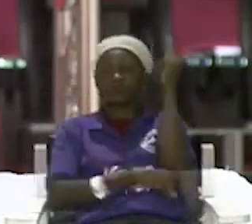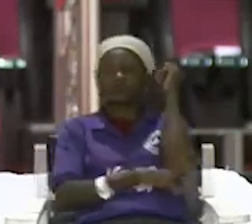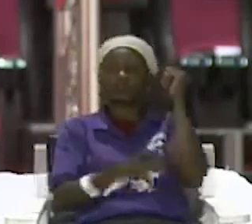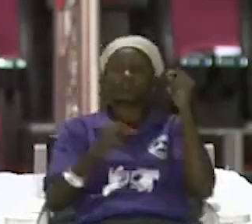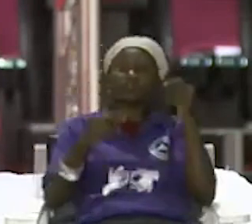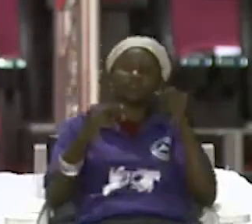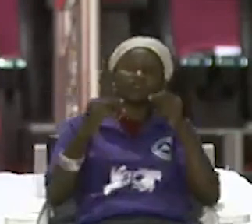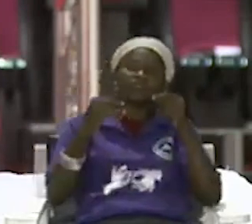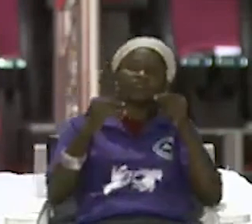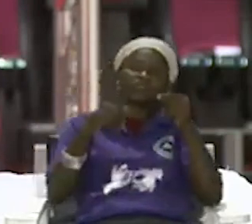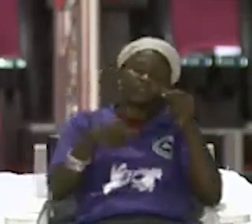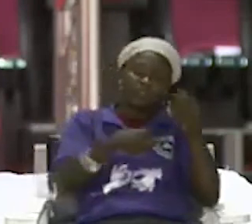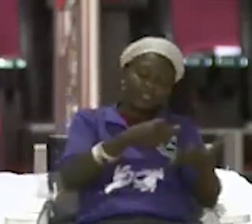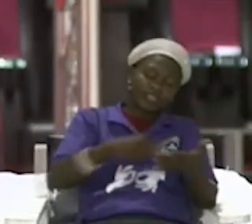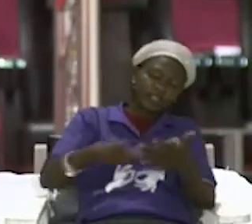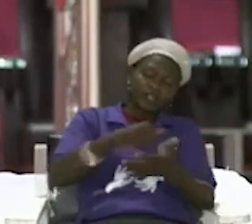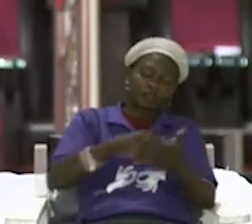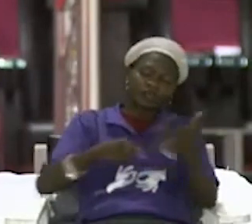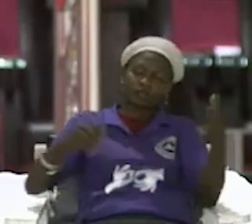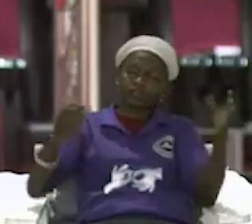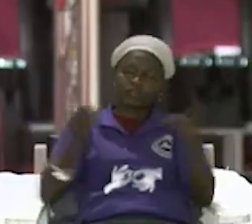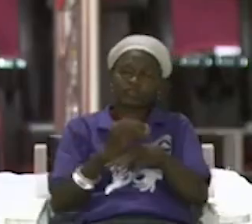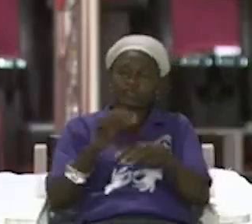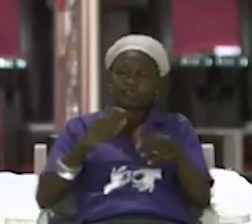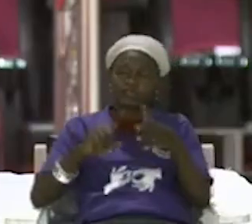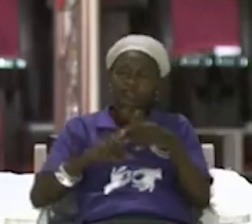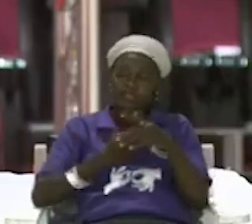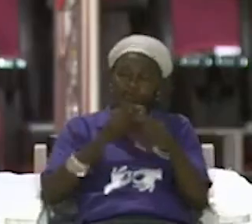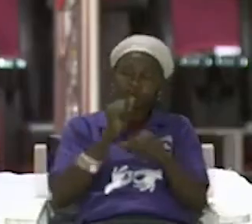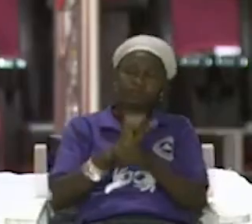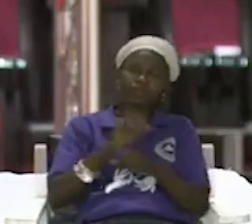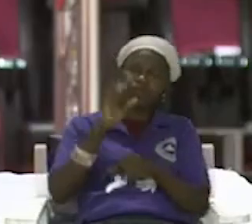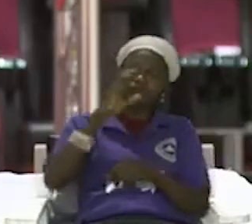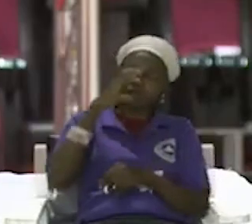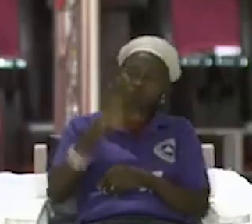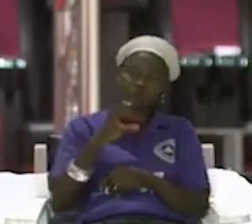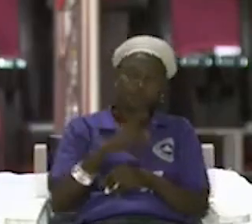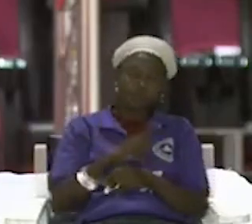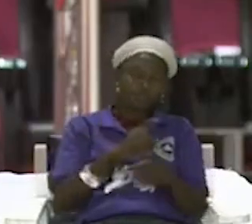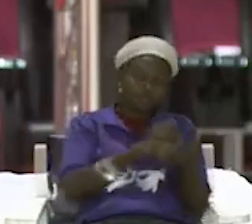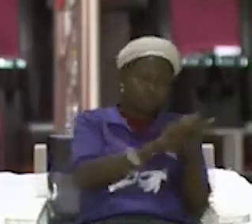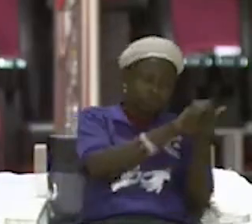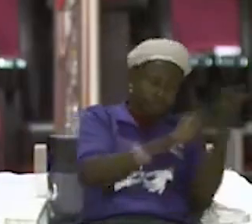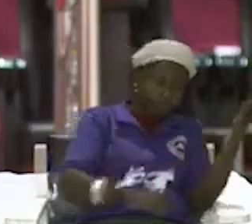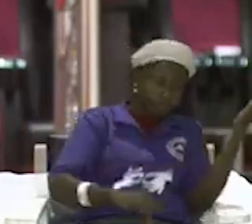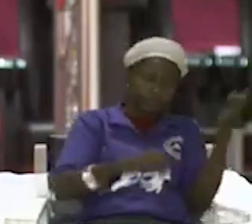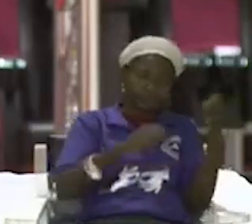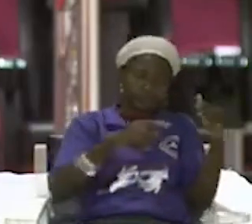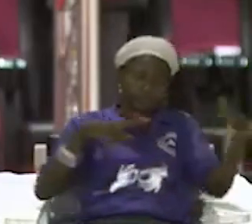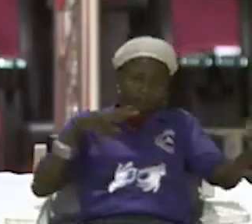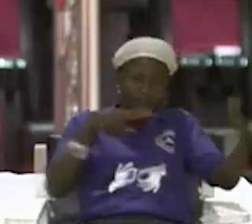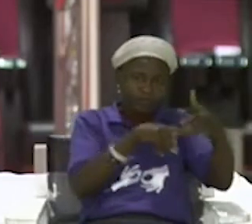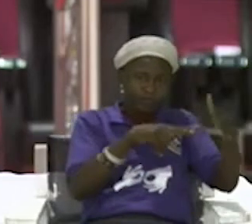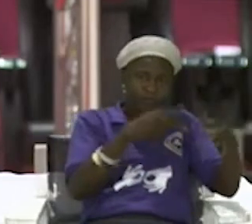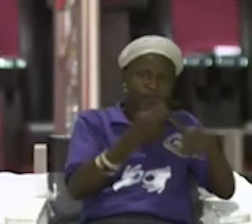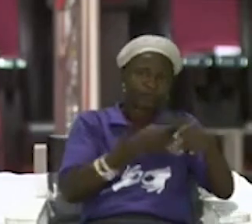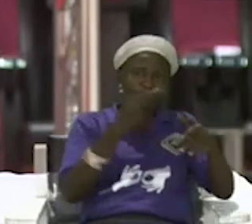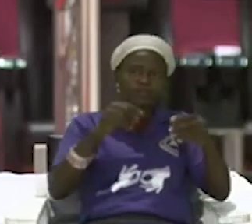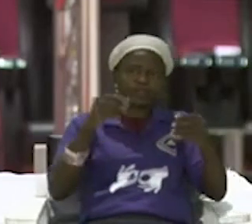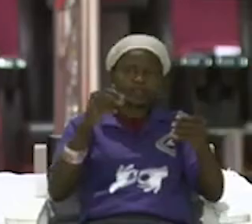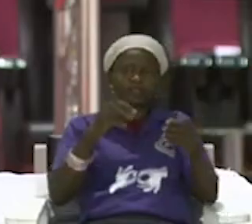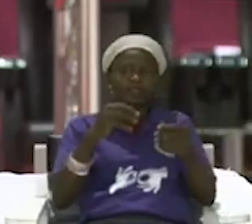will keep on hot. You pull it from the socket, it will